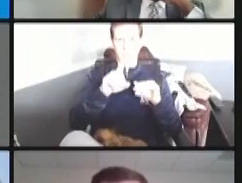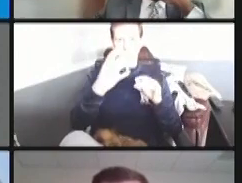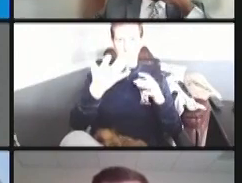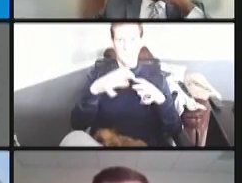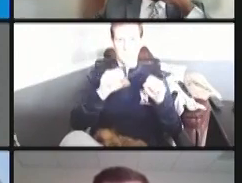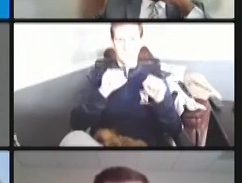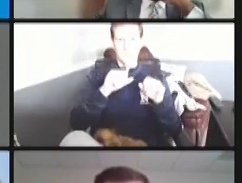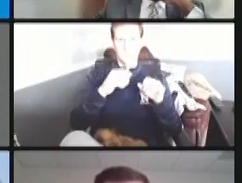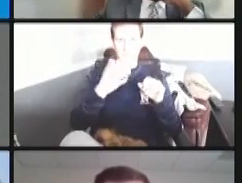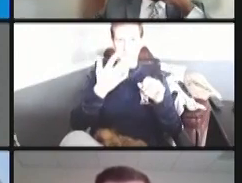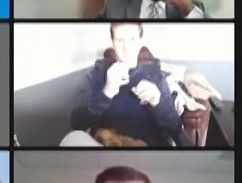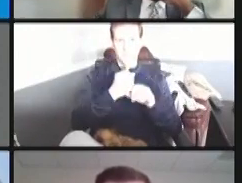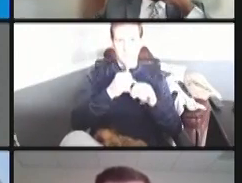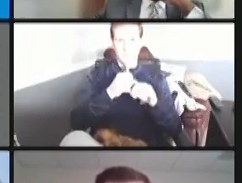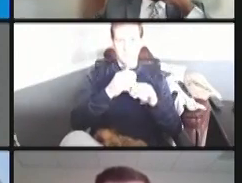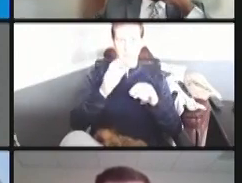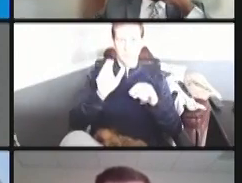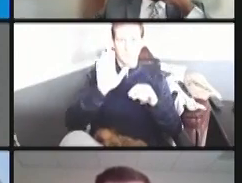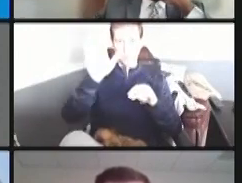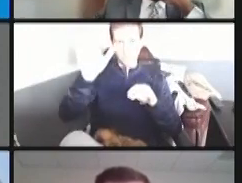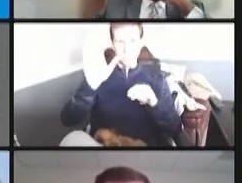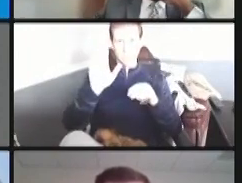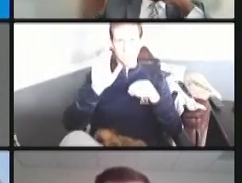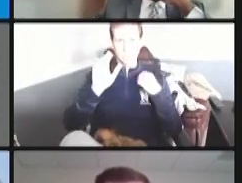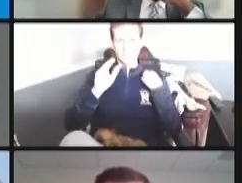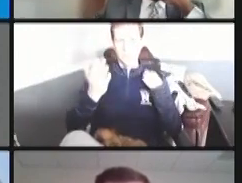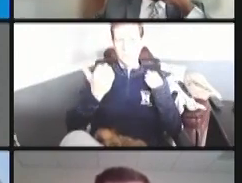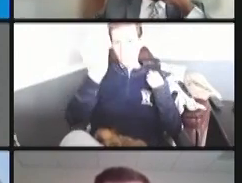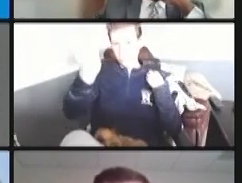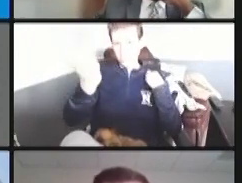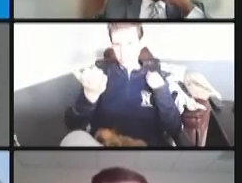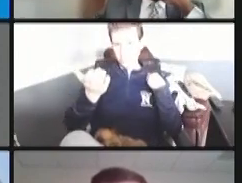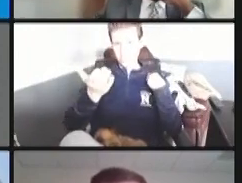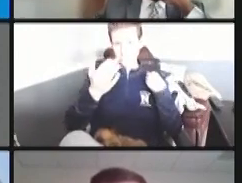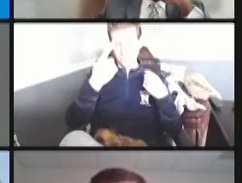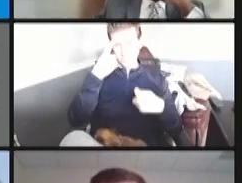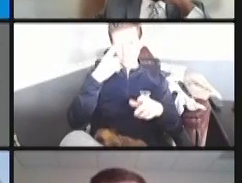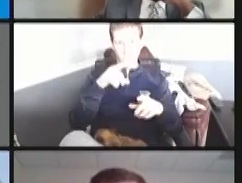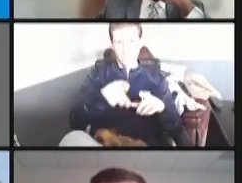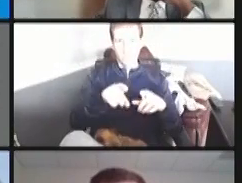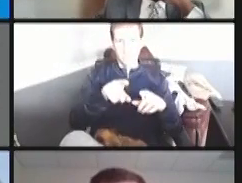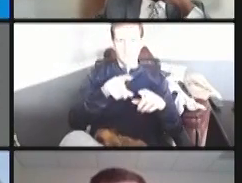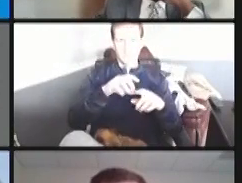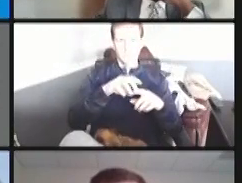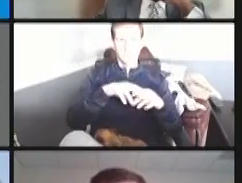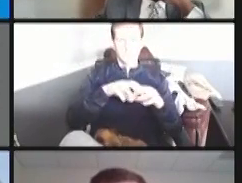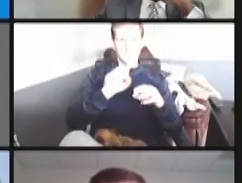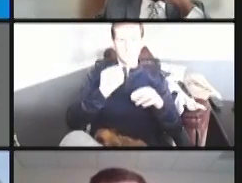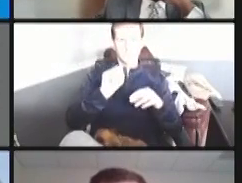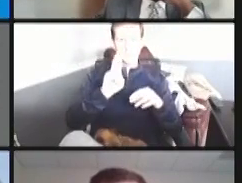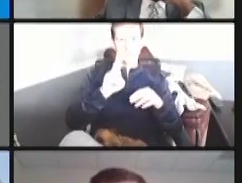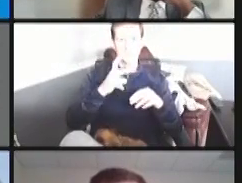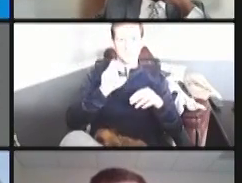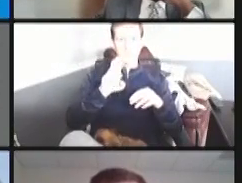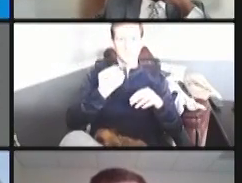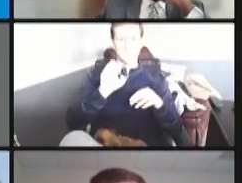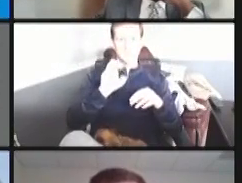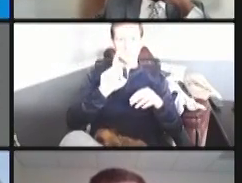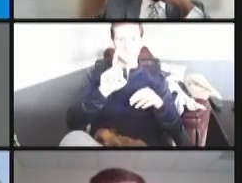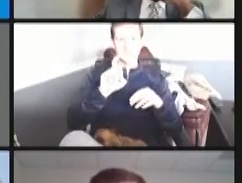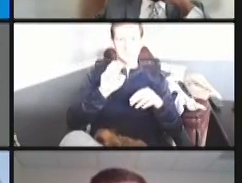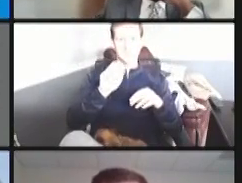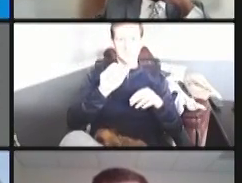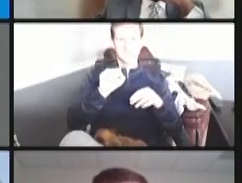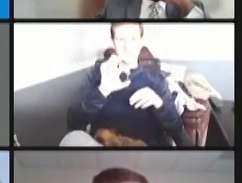a shot at making a motion to on the supersedious fund? Or should we have some further